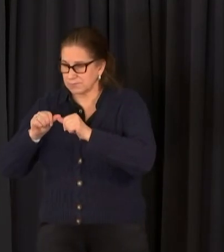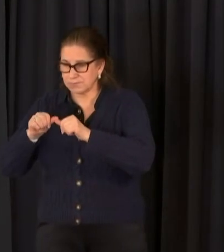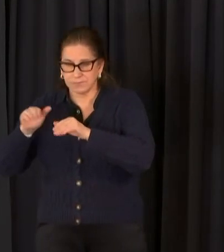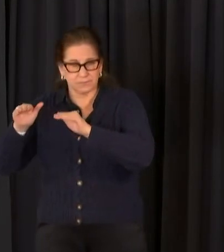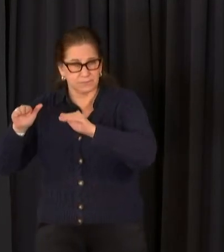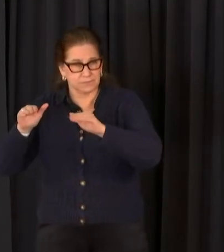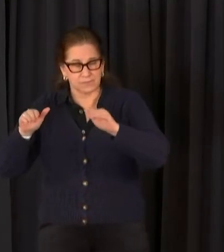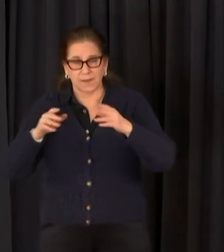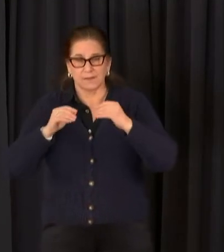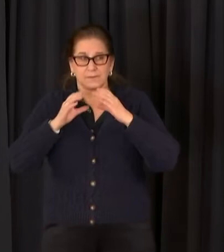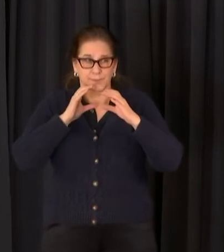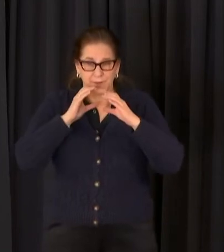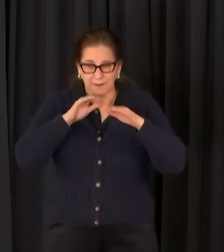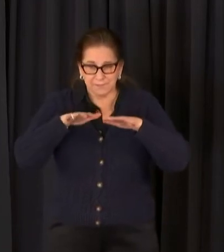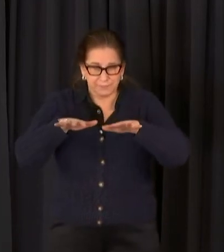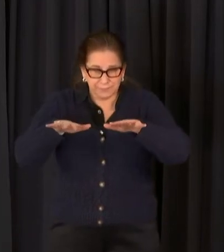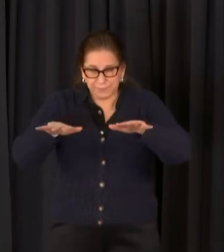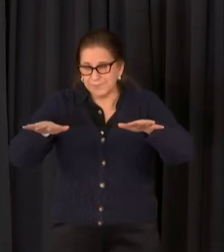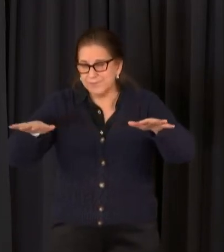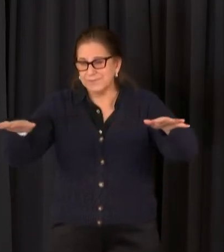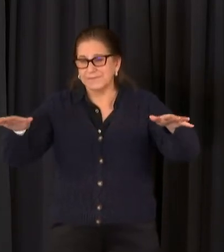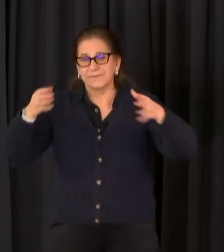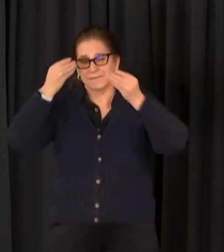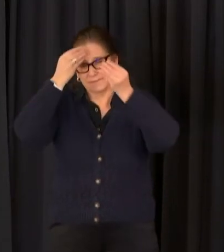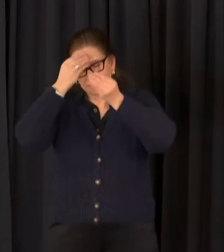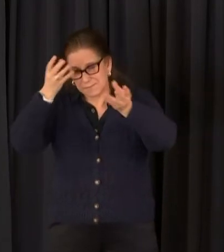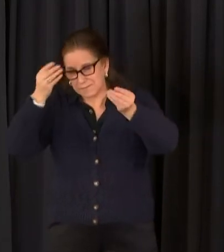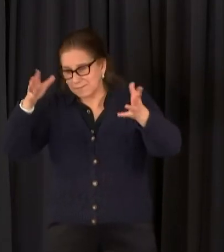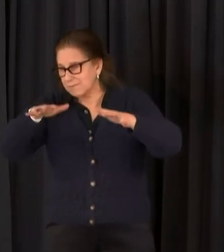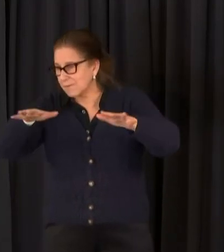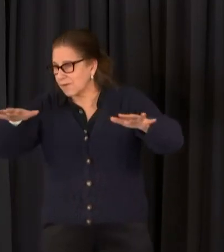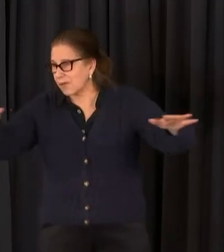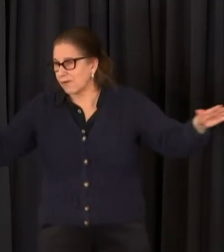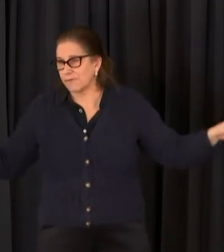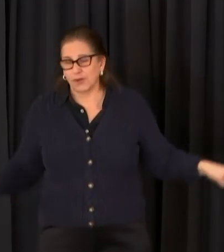communicate with neighborhoods and communities across the district.